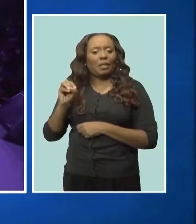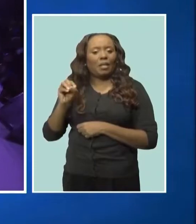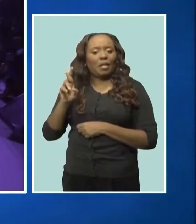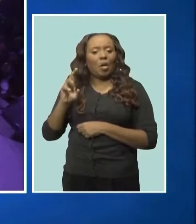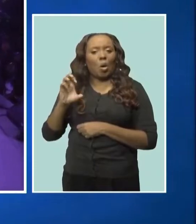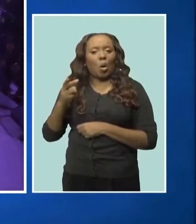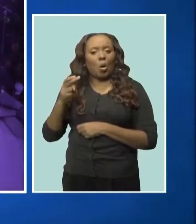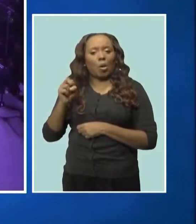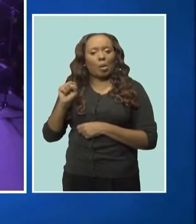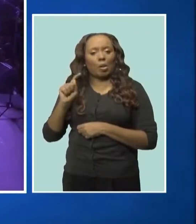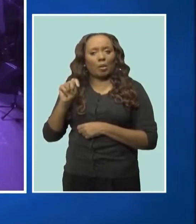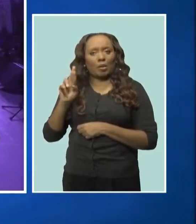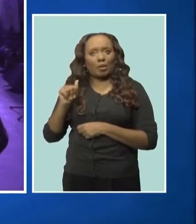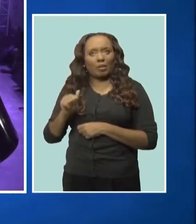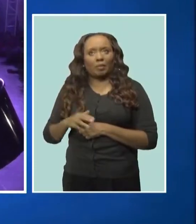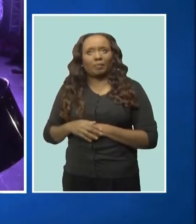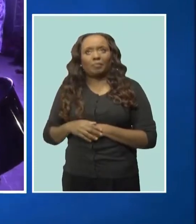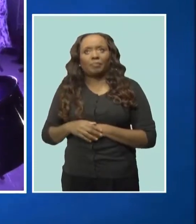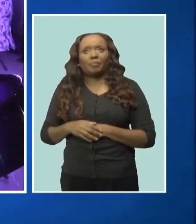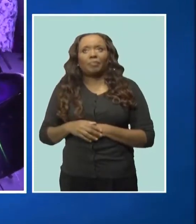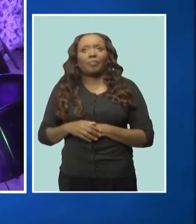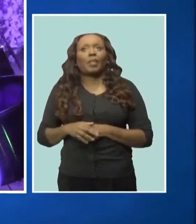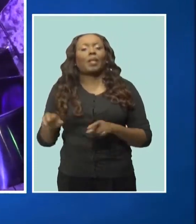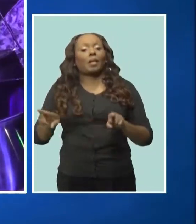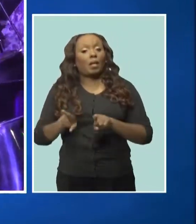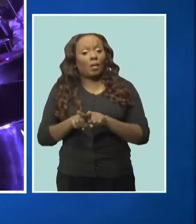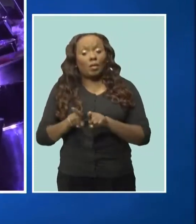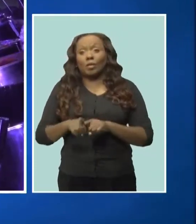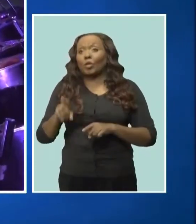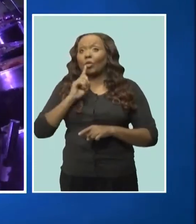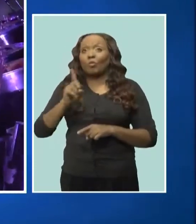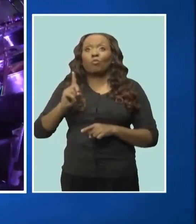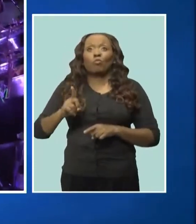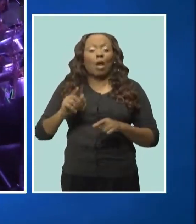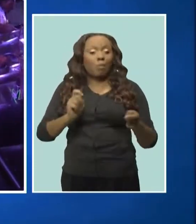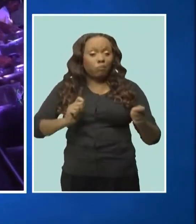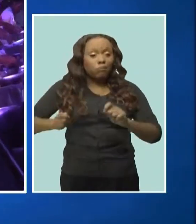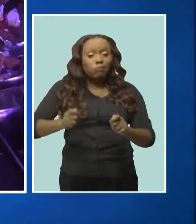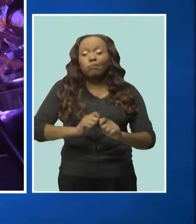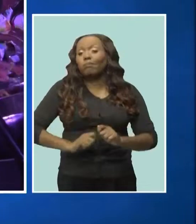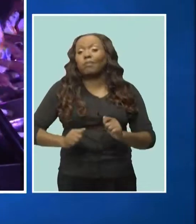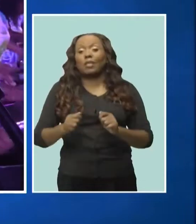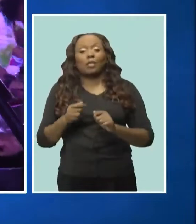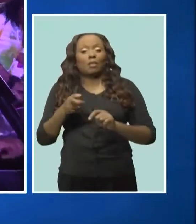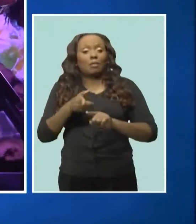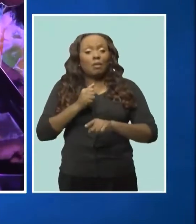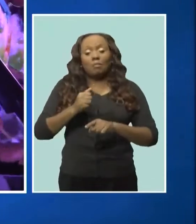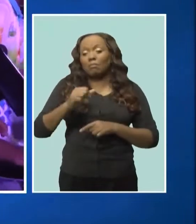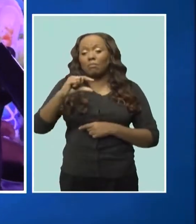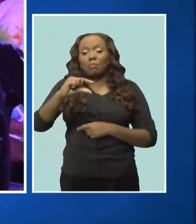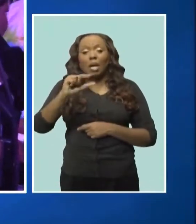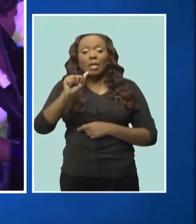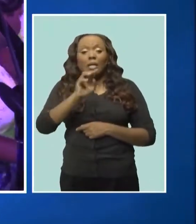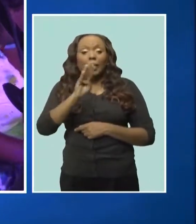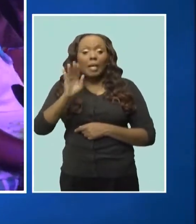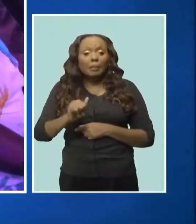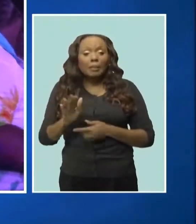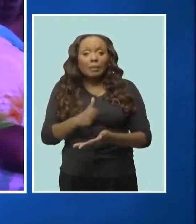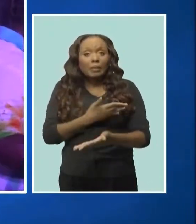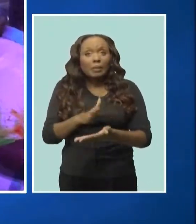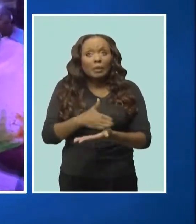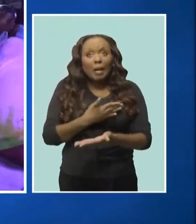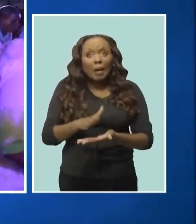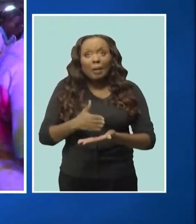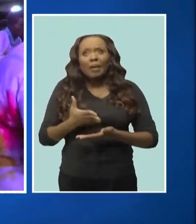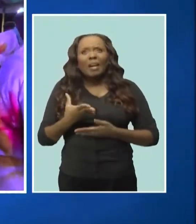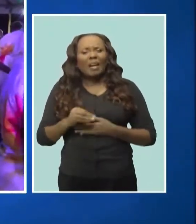also paid tribute to Ken Jones and Troubadours International, as well as the Mighty Gabby, with a school session and a musical